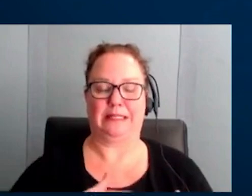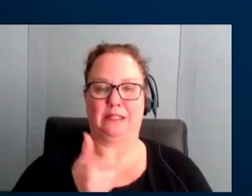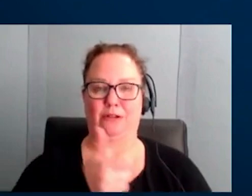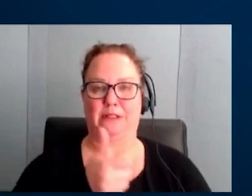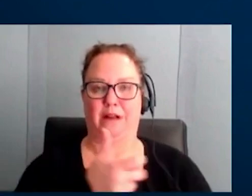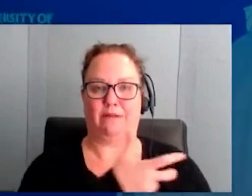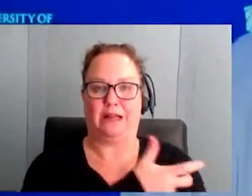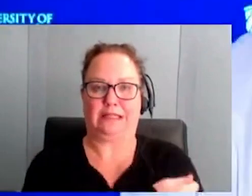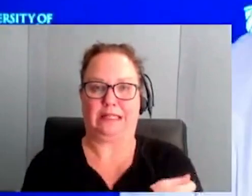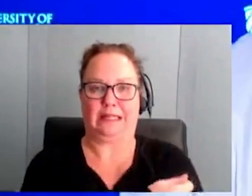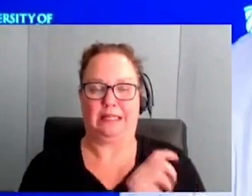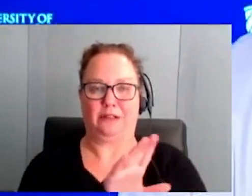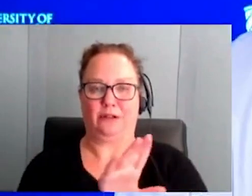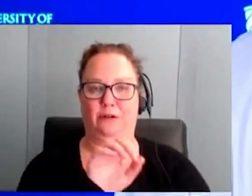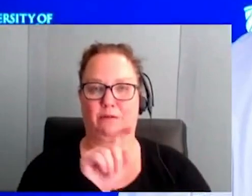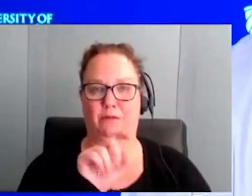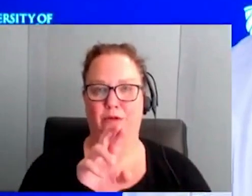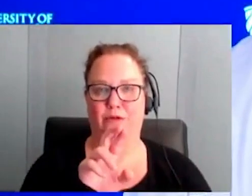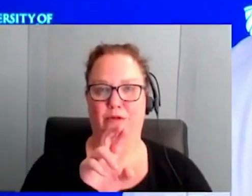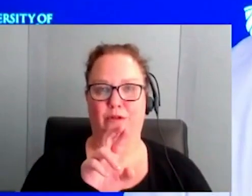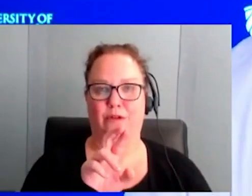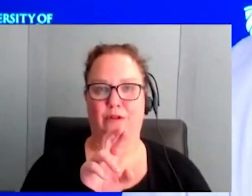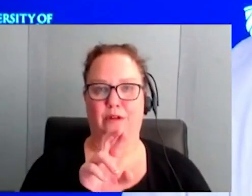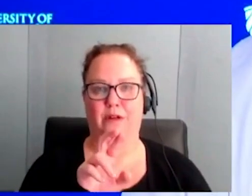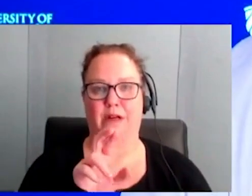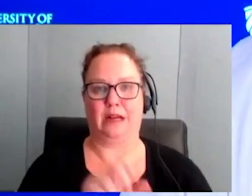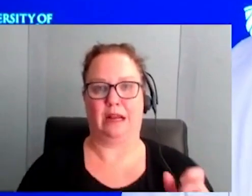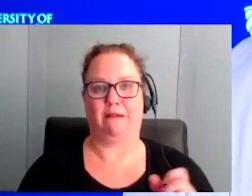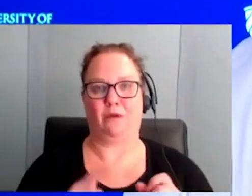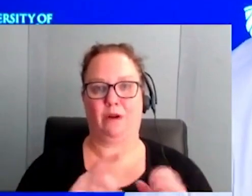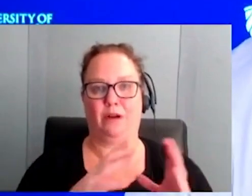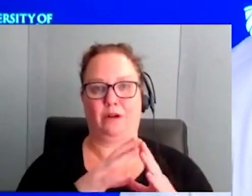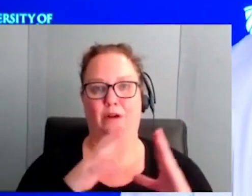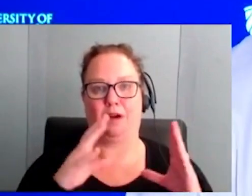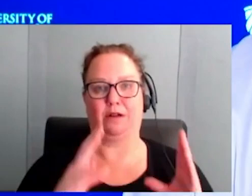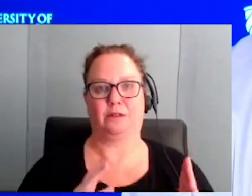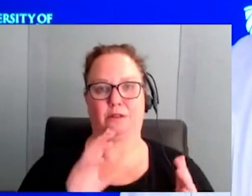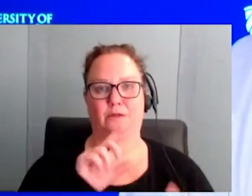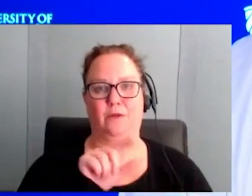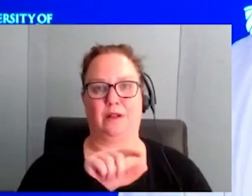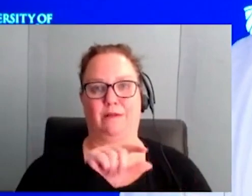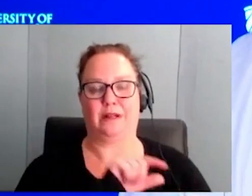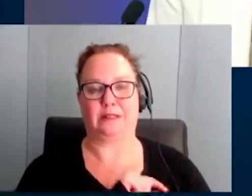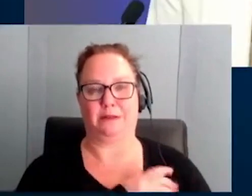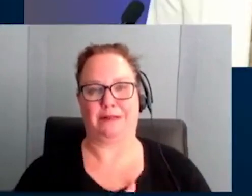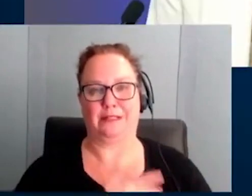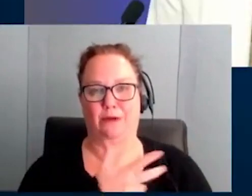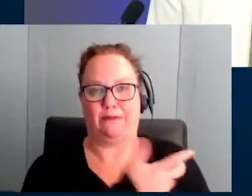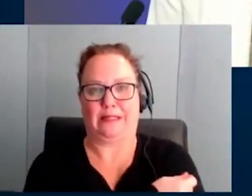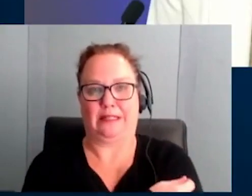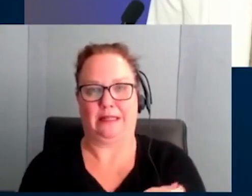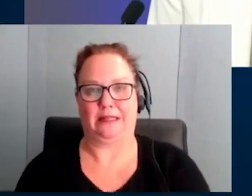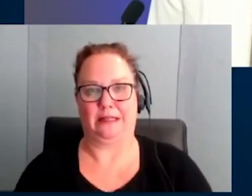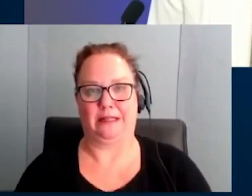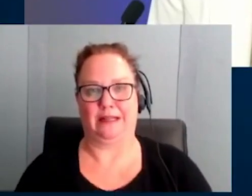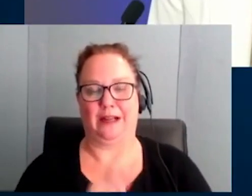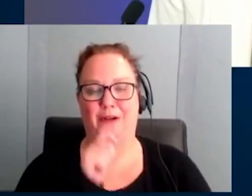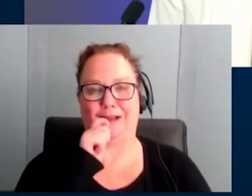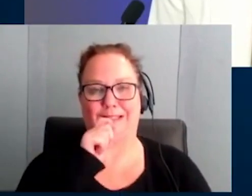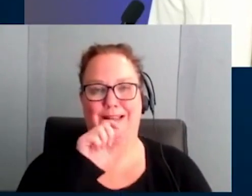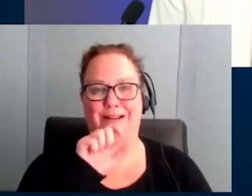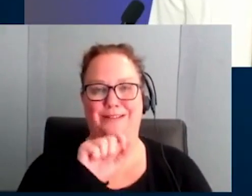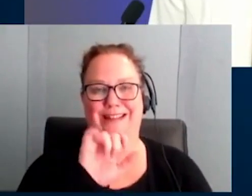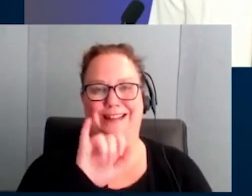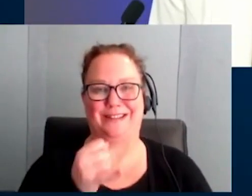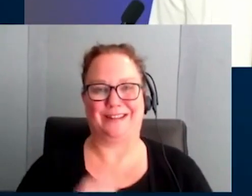get your booster, get your children vaccinated. Everybody in your household who is eligible, please go get vaccinated. And we all get a sucker, just like AJ, right? That's right, Makes